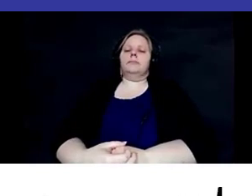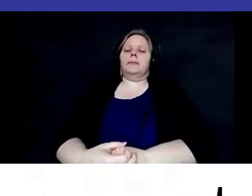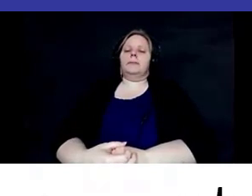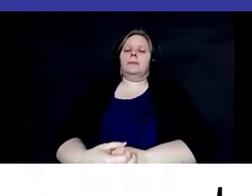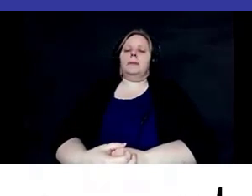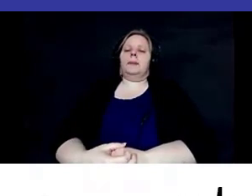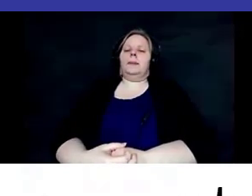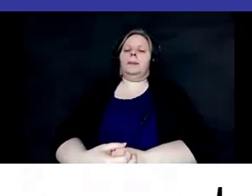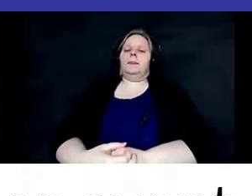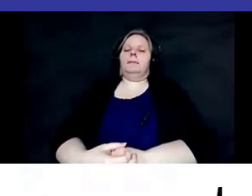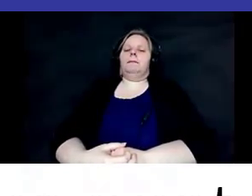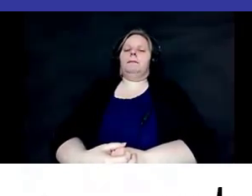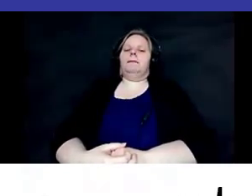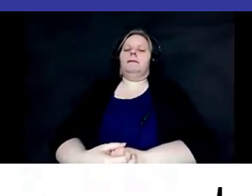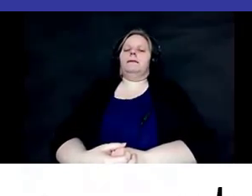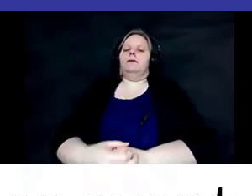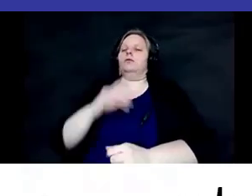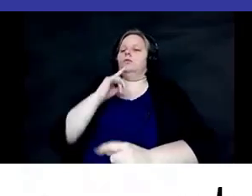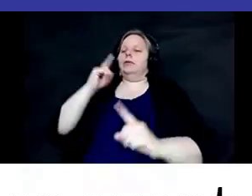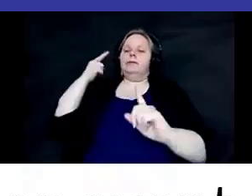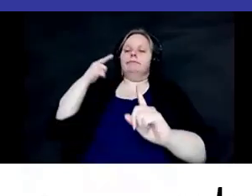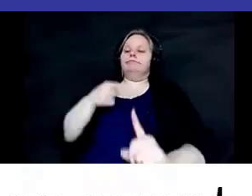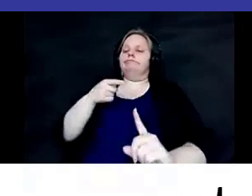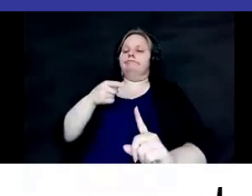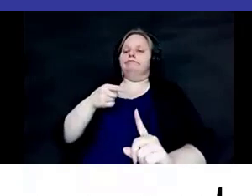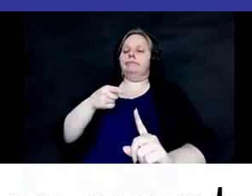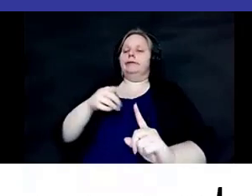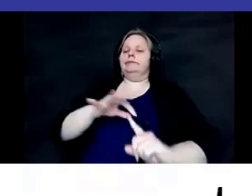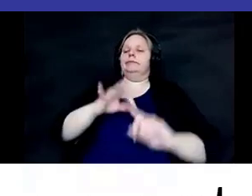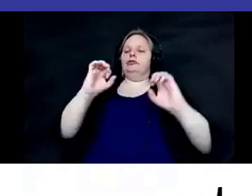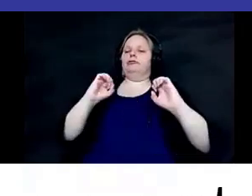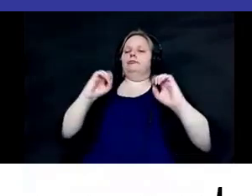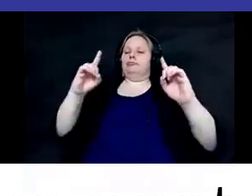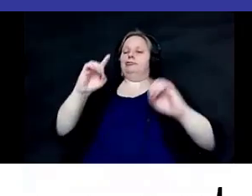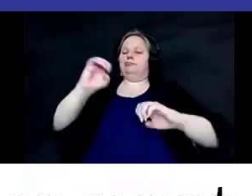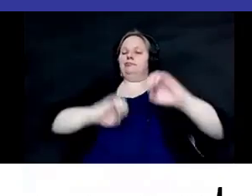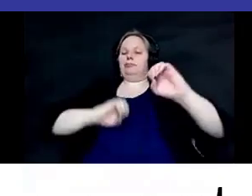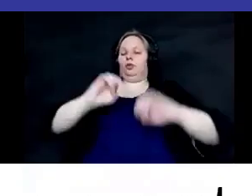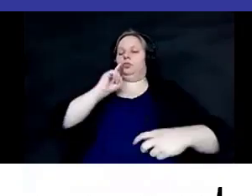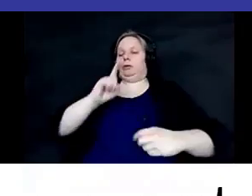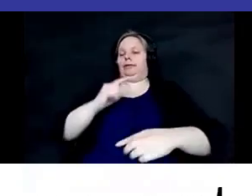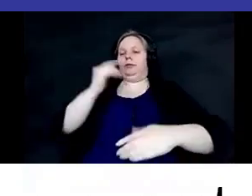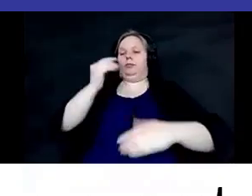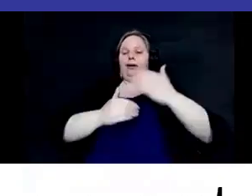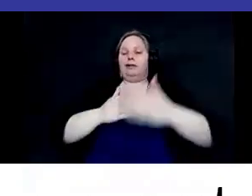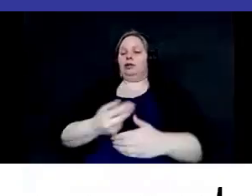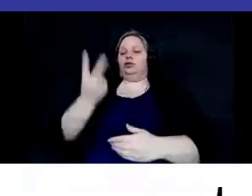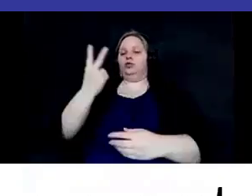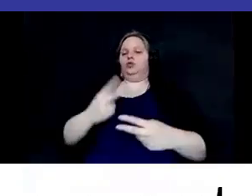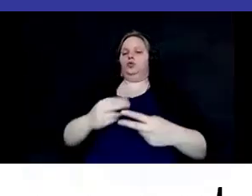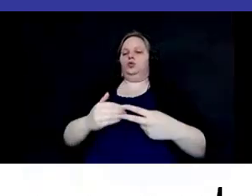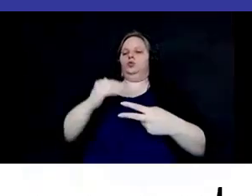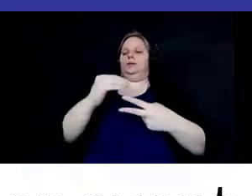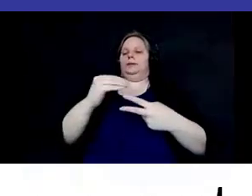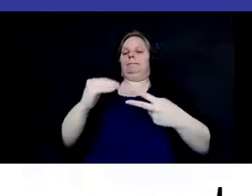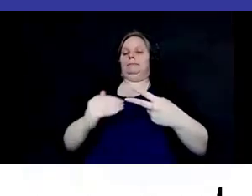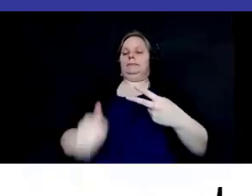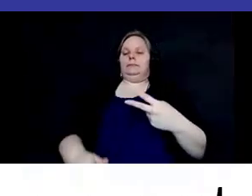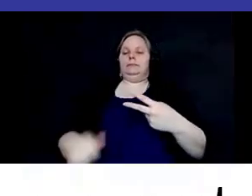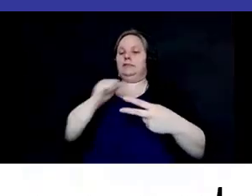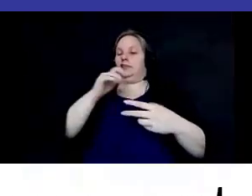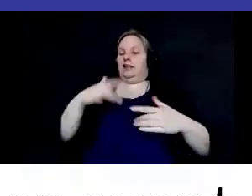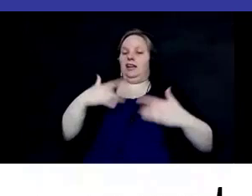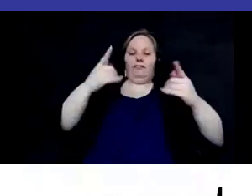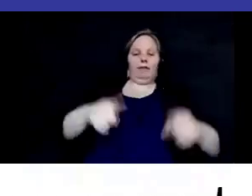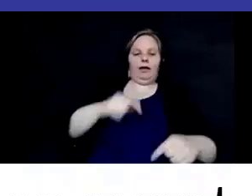At its core, special education evaluation is a two-step process, not an event. It consists